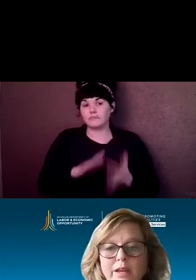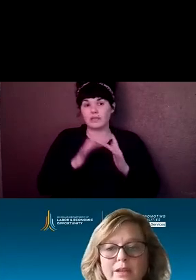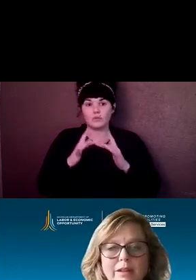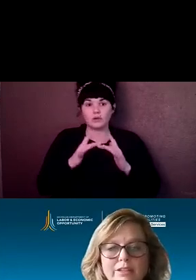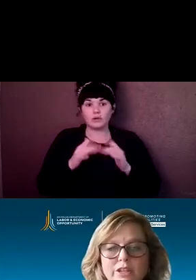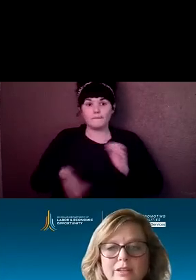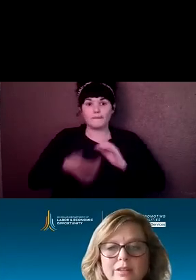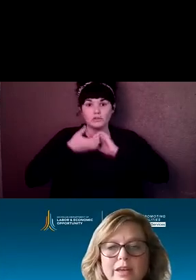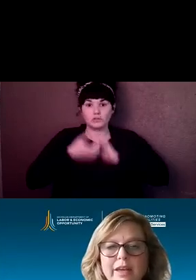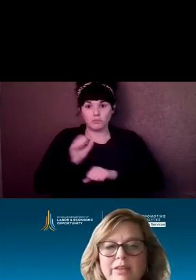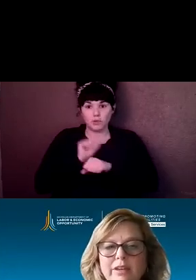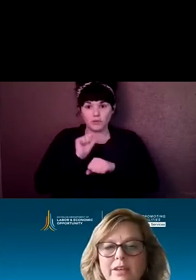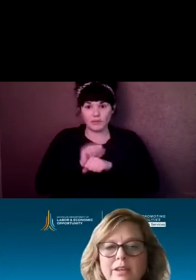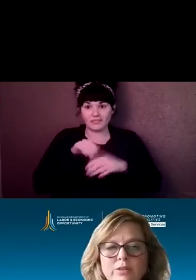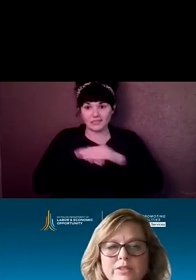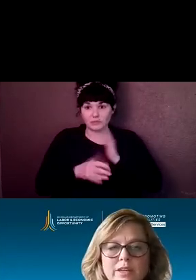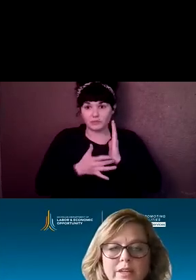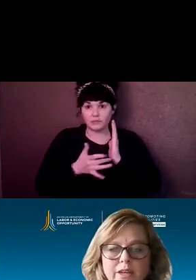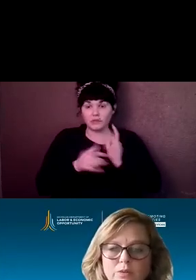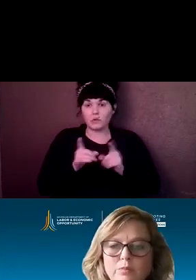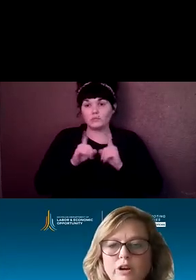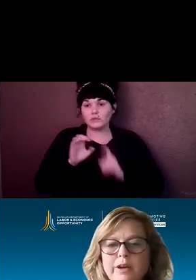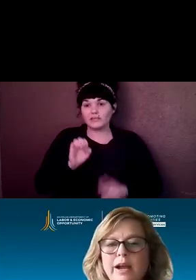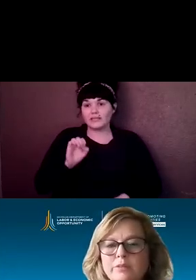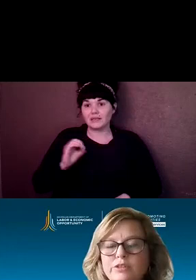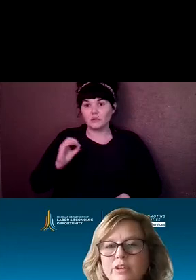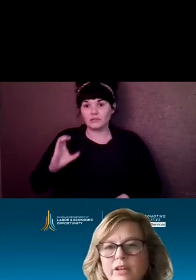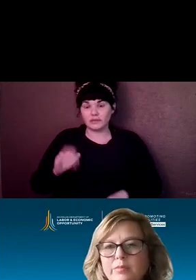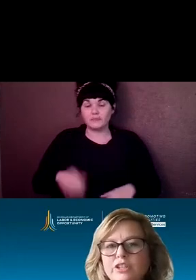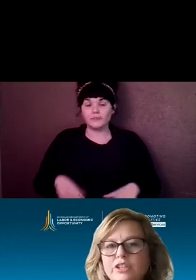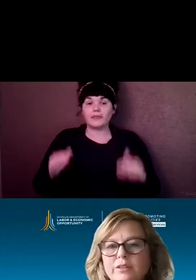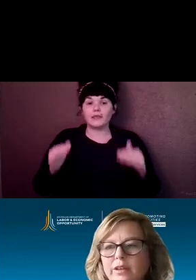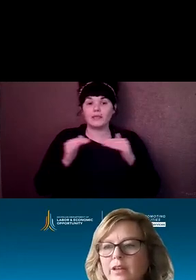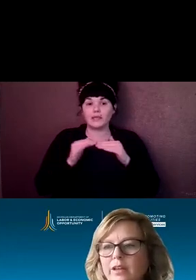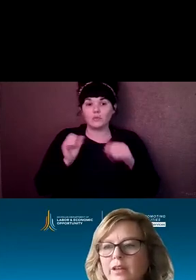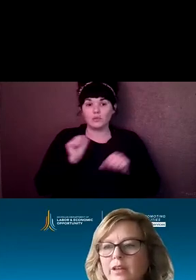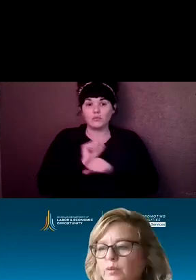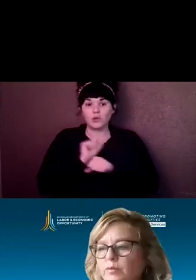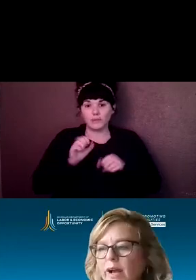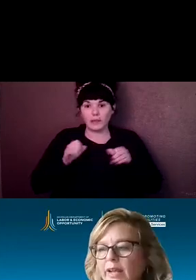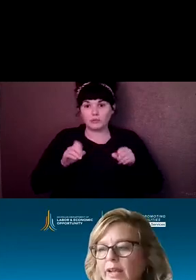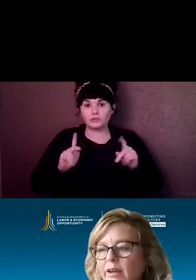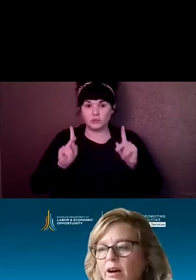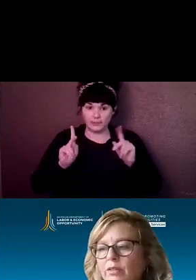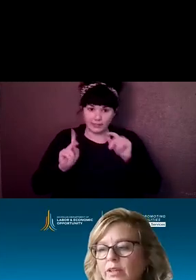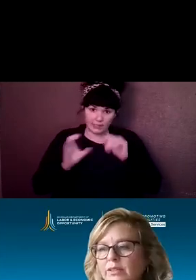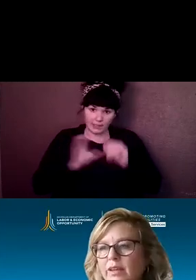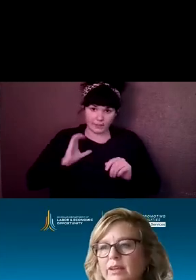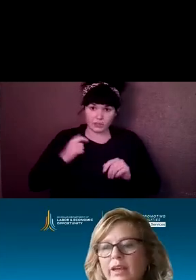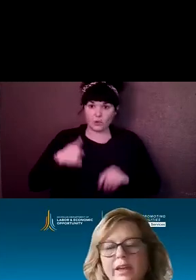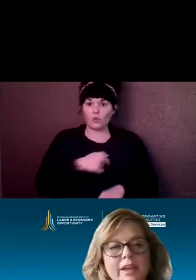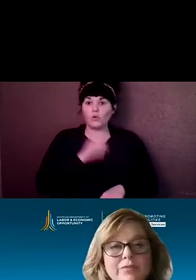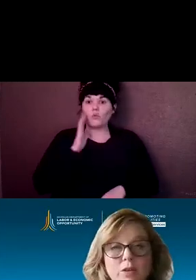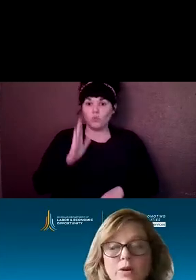Accessible Technology, and the EEOC, Equal Employment Opportunity Commission. We will provide all these